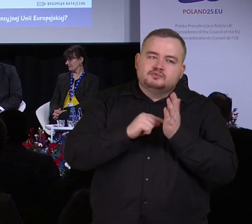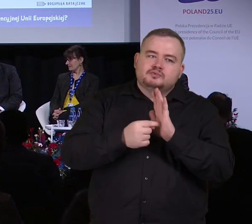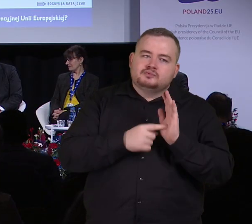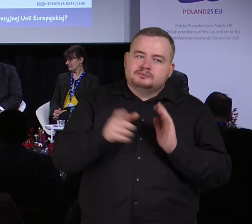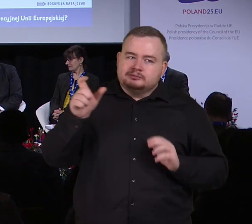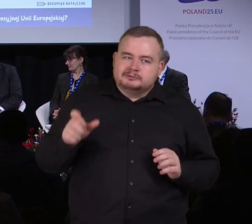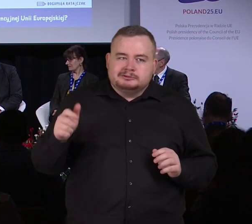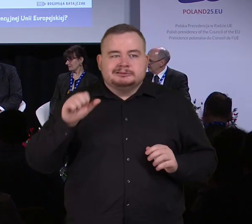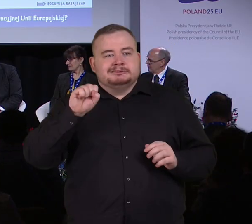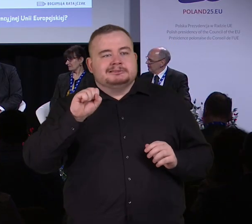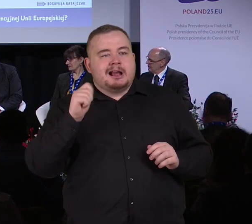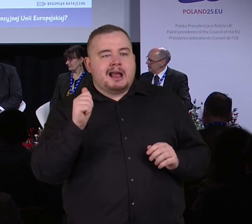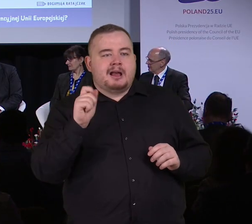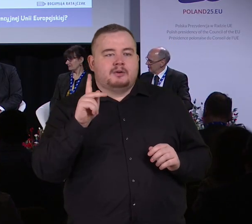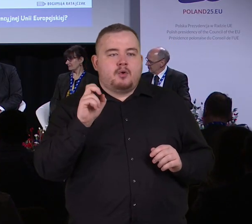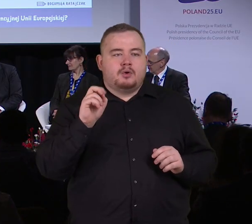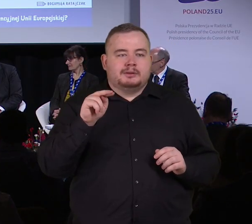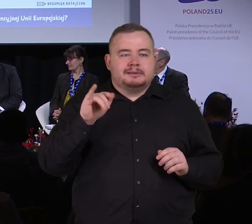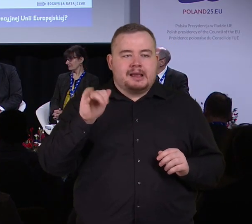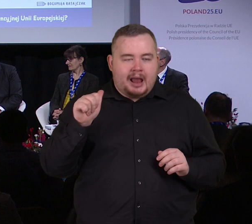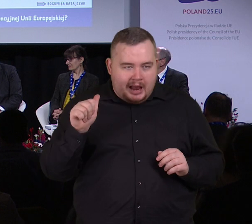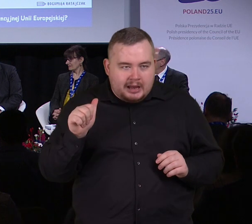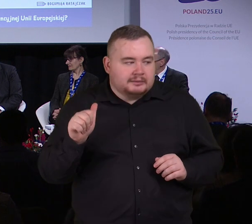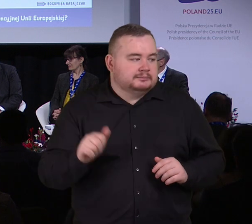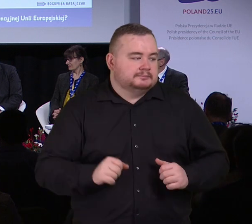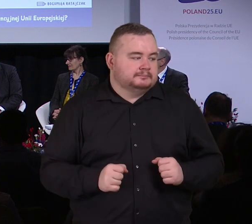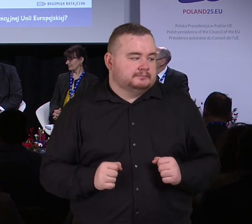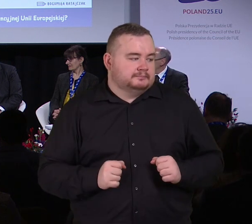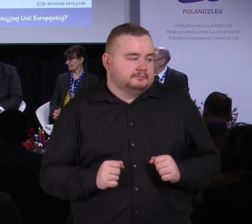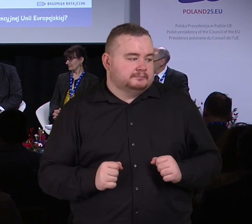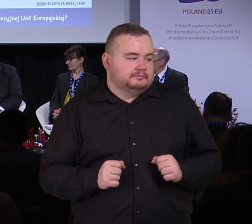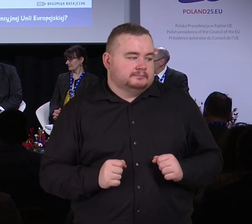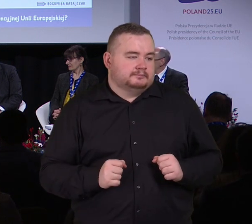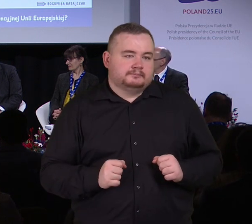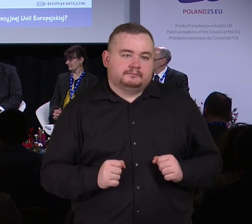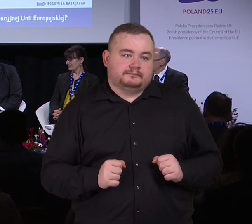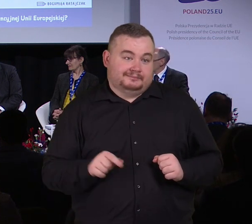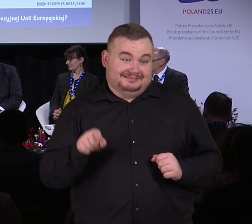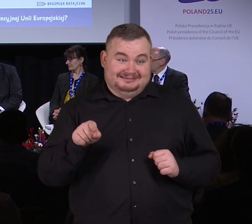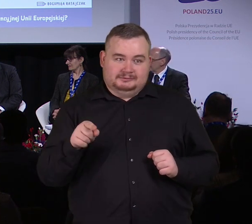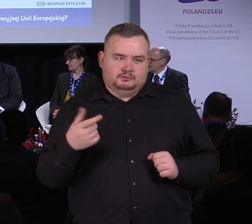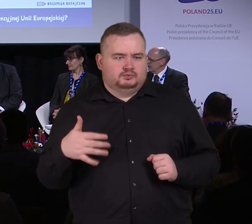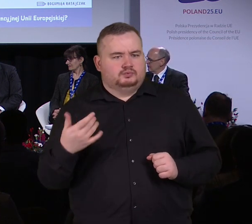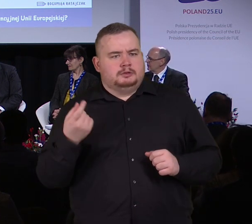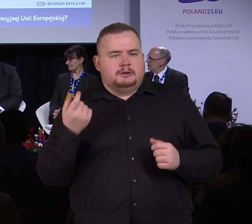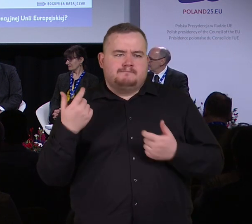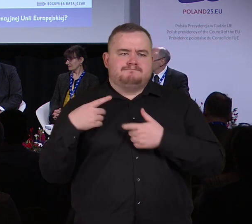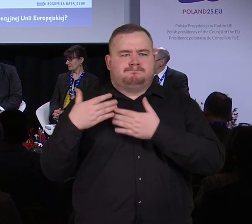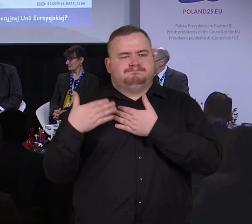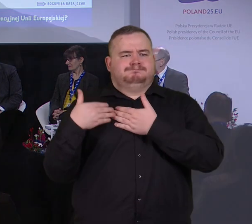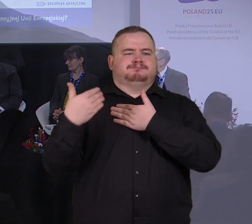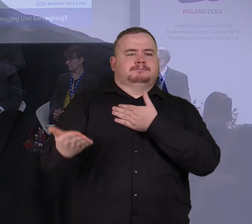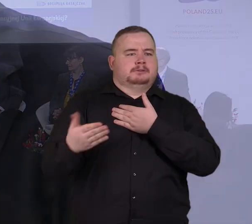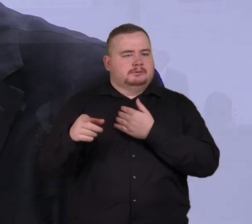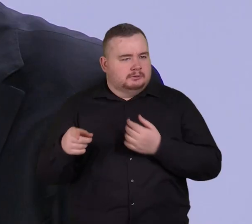is a bit rich, but a bit also with the problem, transformative problem, which is now ongoing with